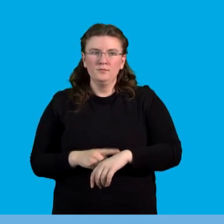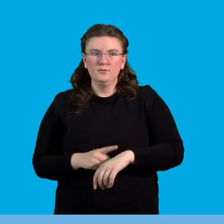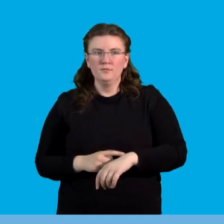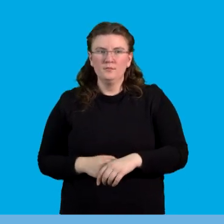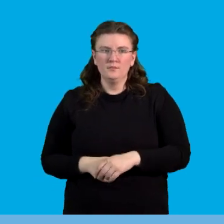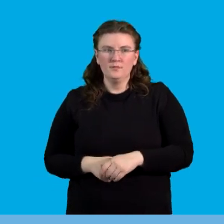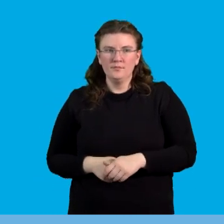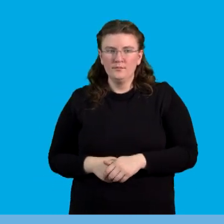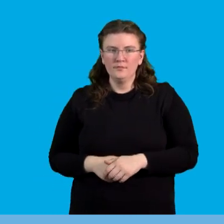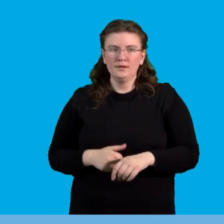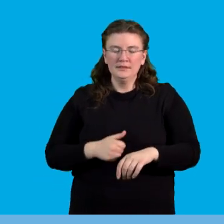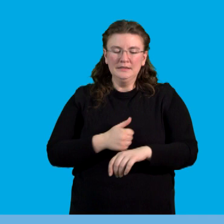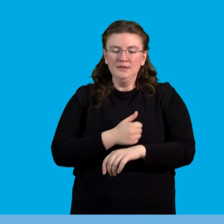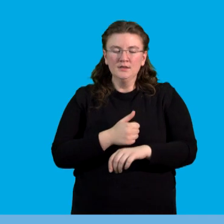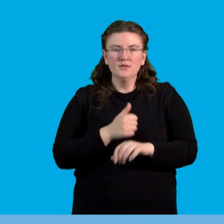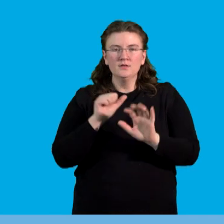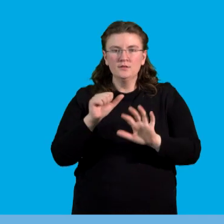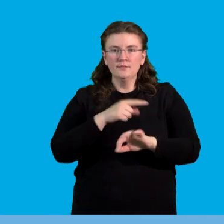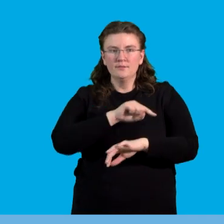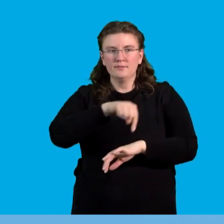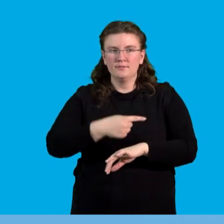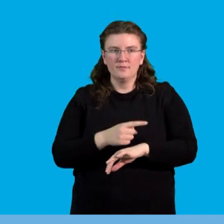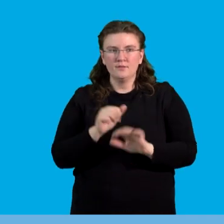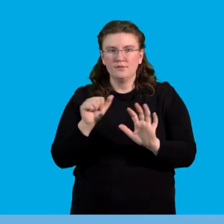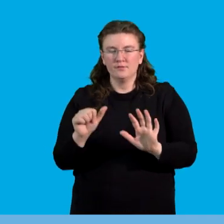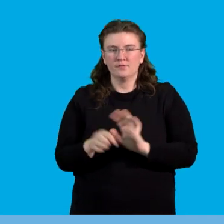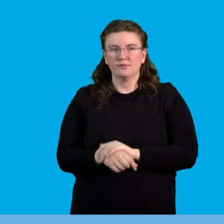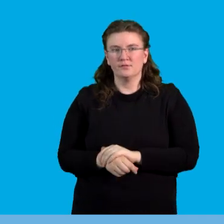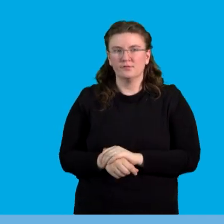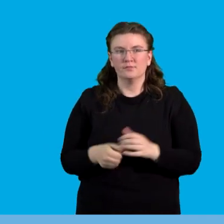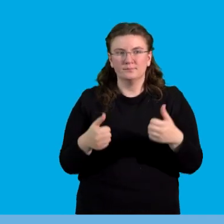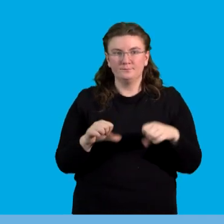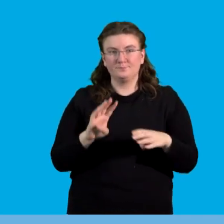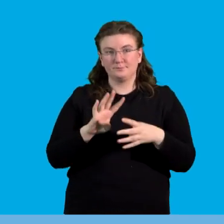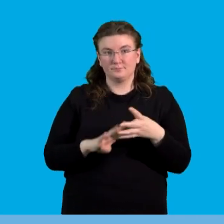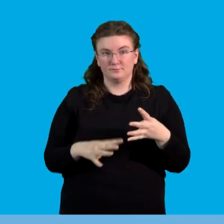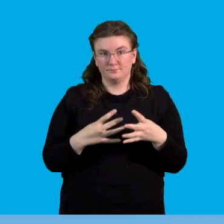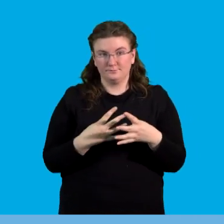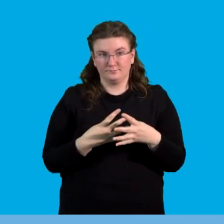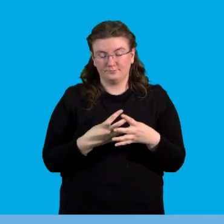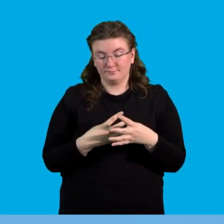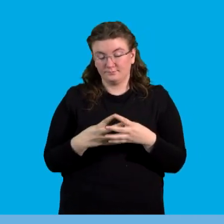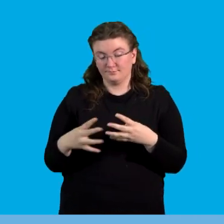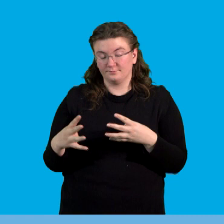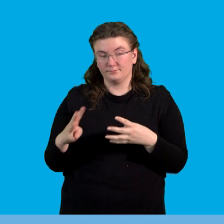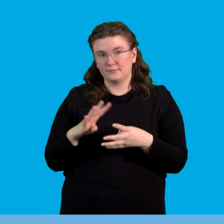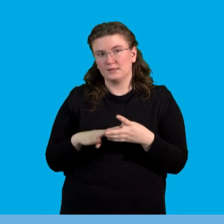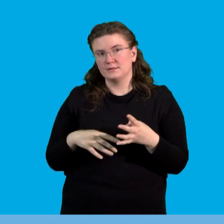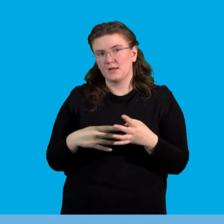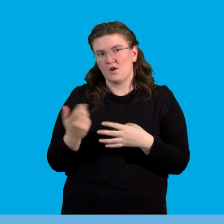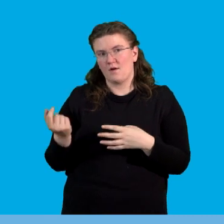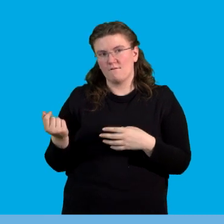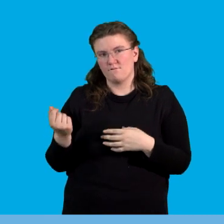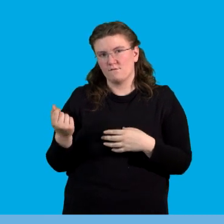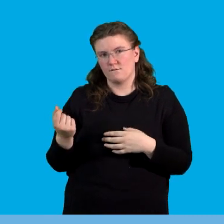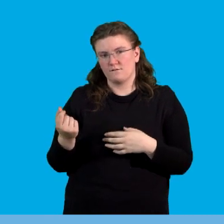kilowatts. Our time, it is going to be given as 6 hours. And then the tariff. So the